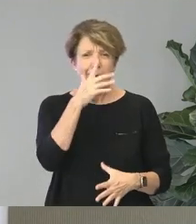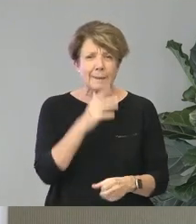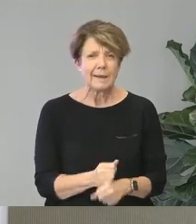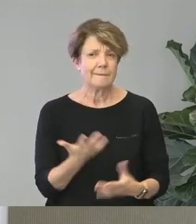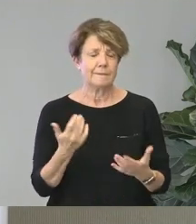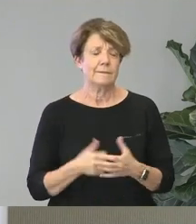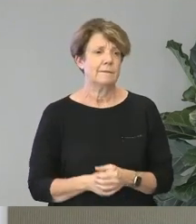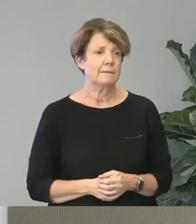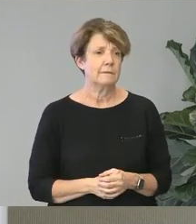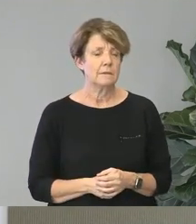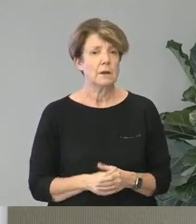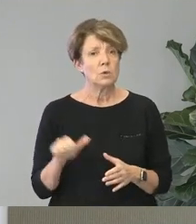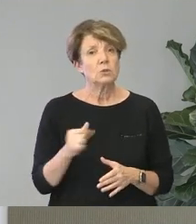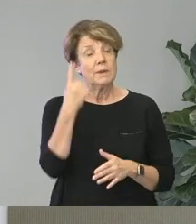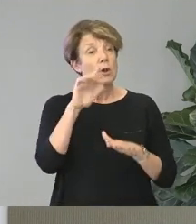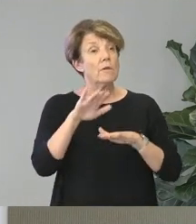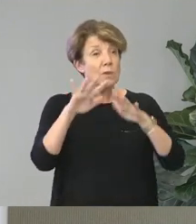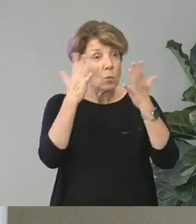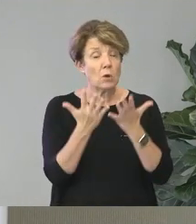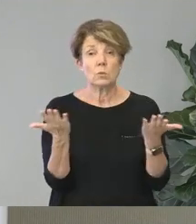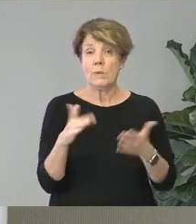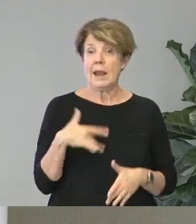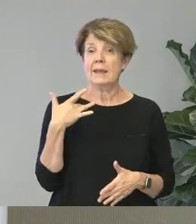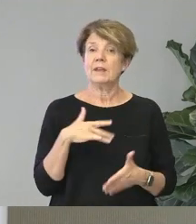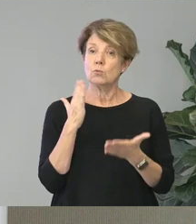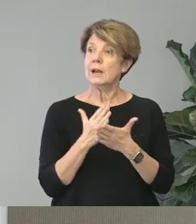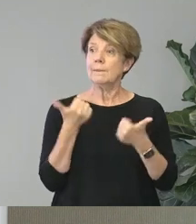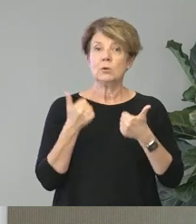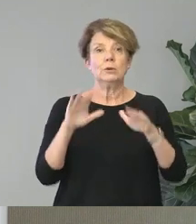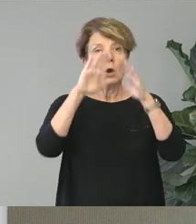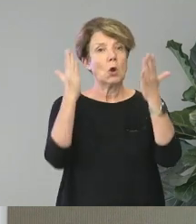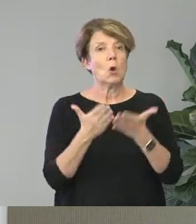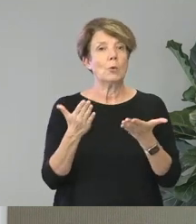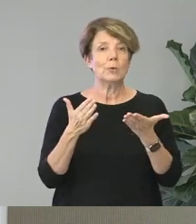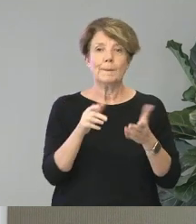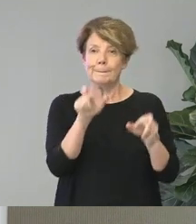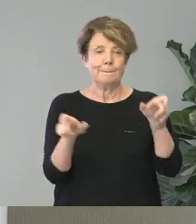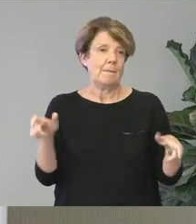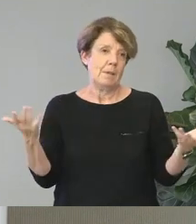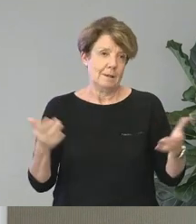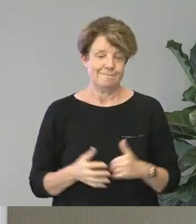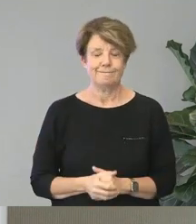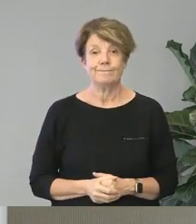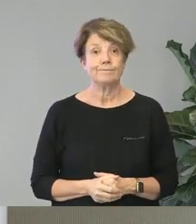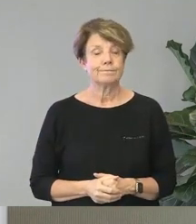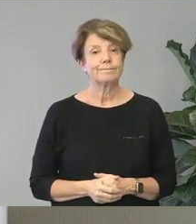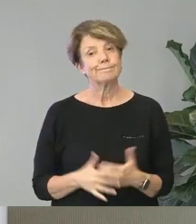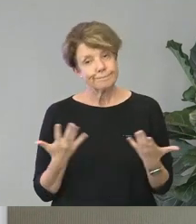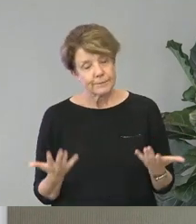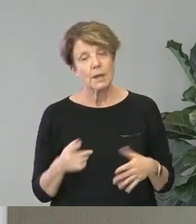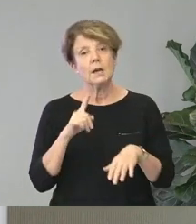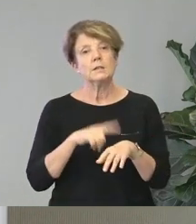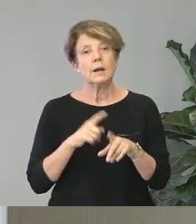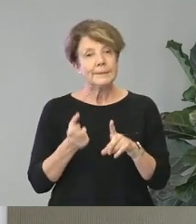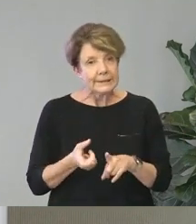yes, we should be thinking about the world that we live in, be good global citizens. And, you know, times are difficult, but